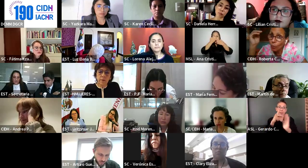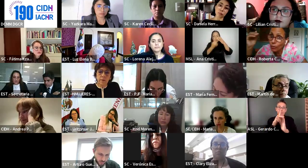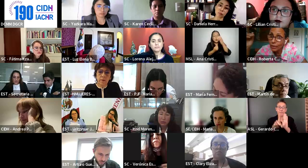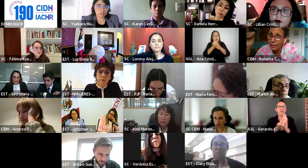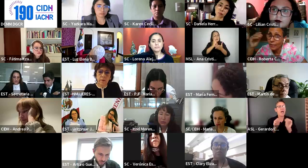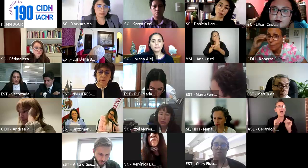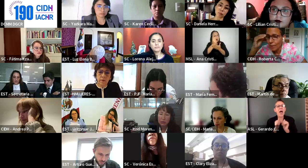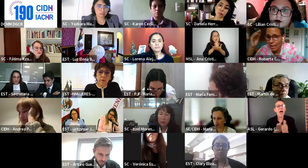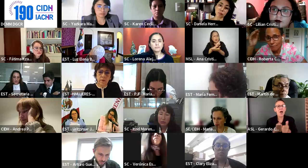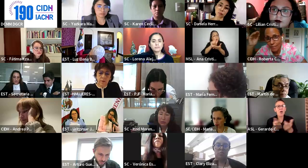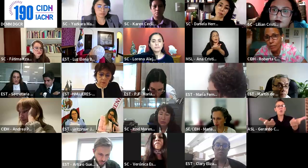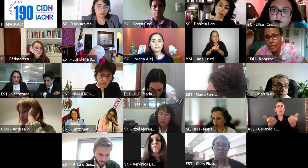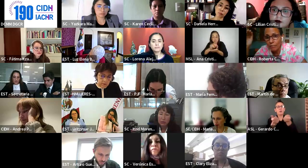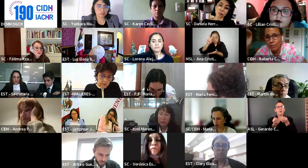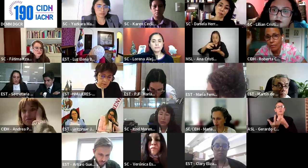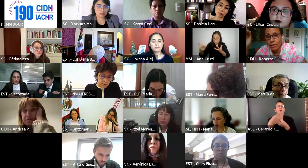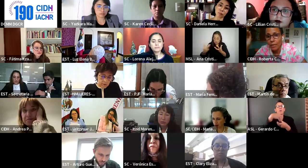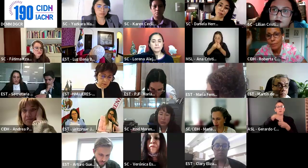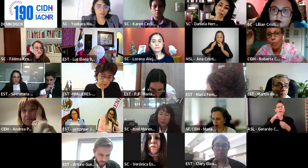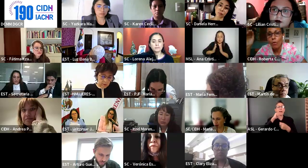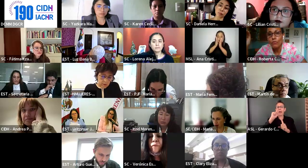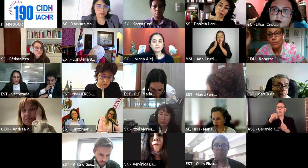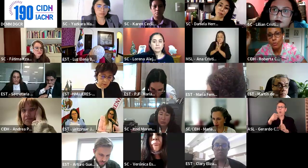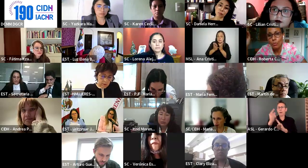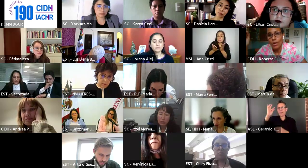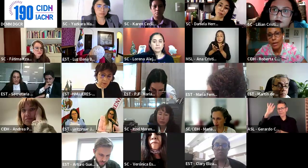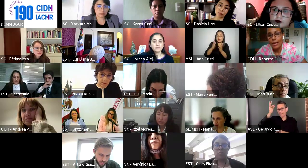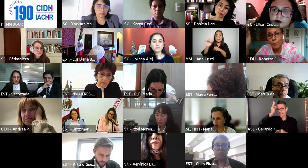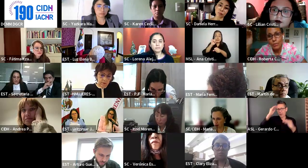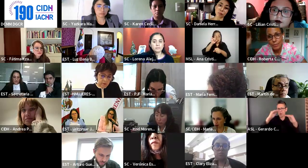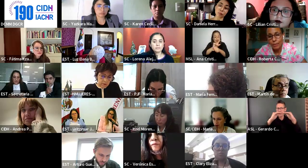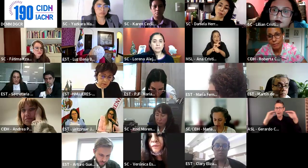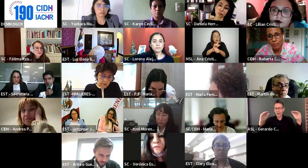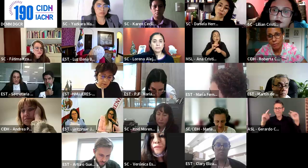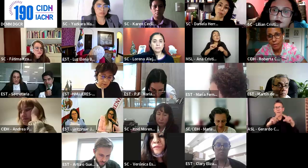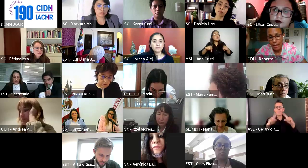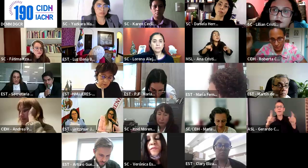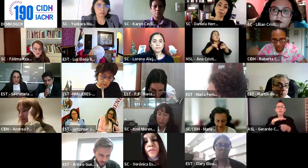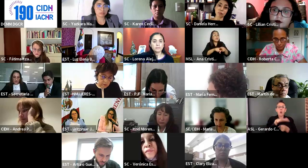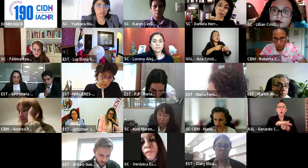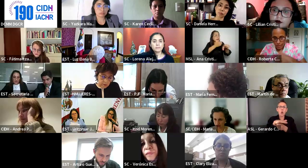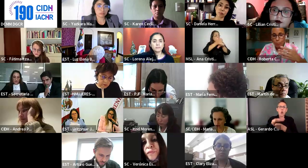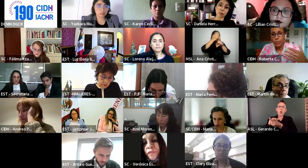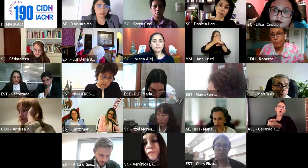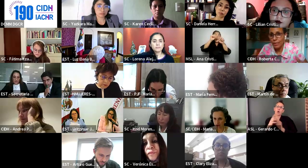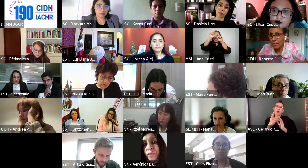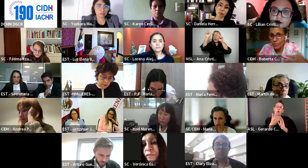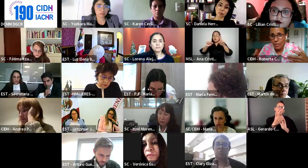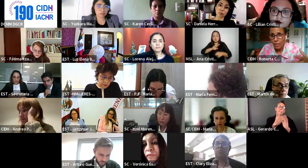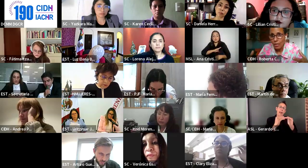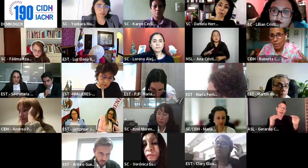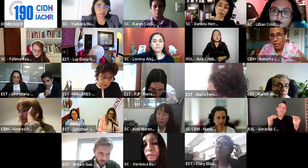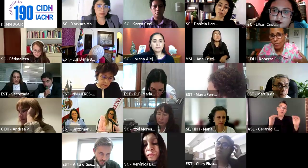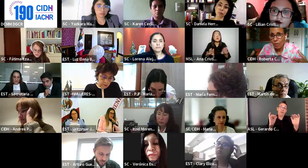participation, not only at federal level, but also at municipal level? I think that's really important